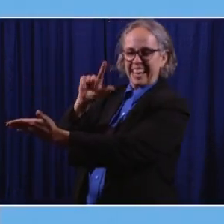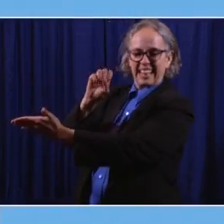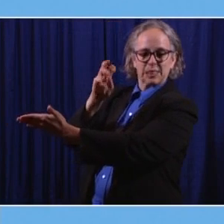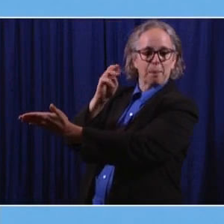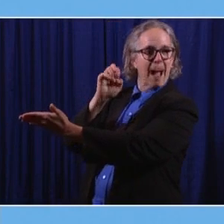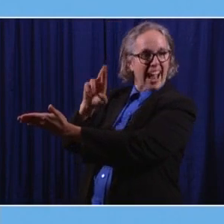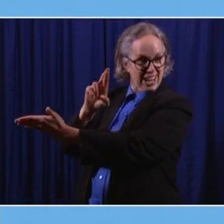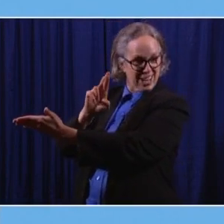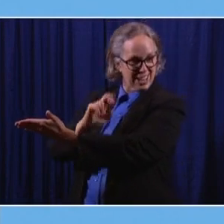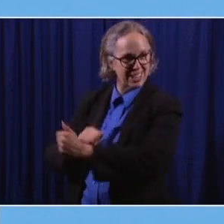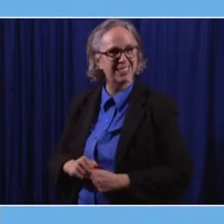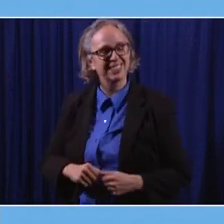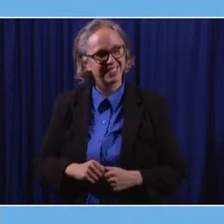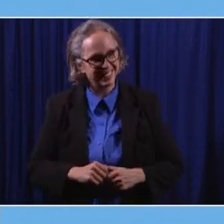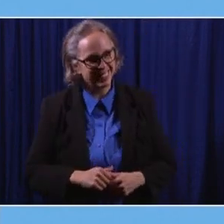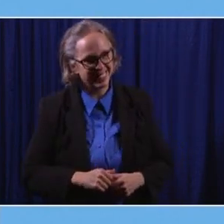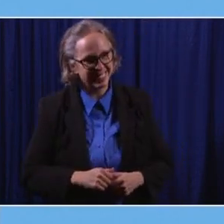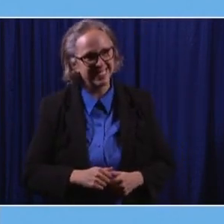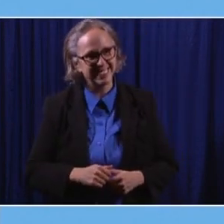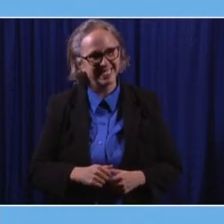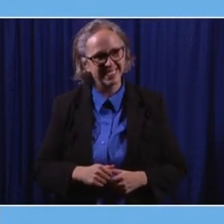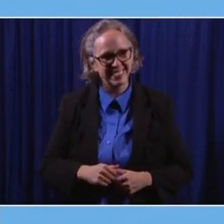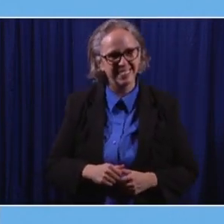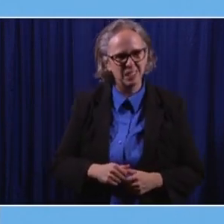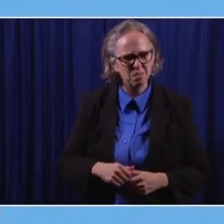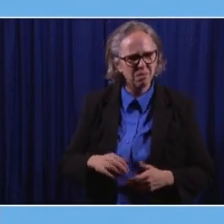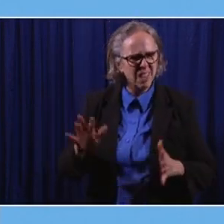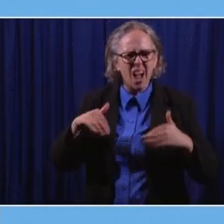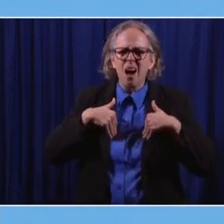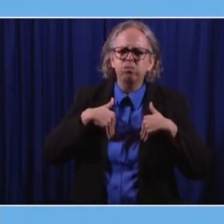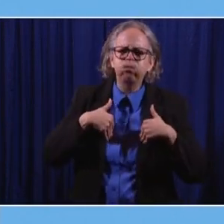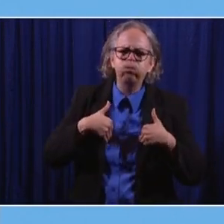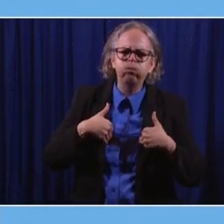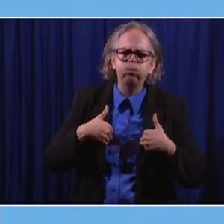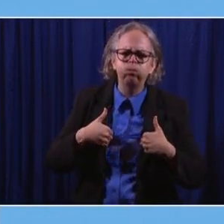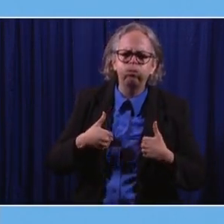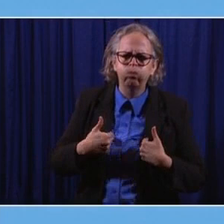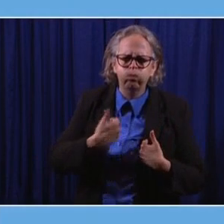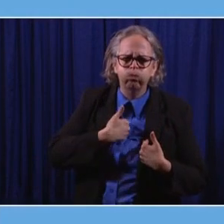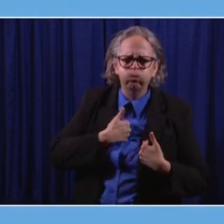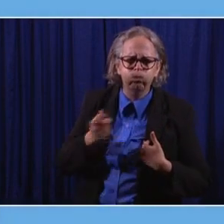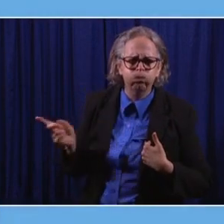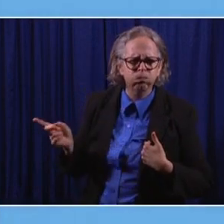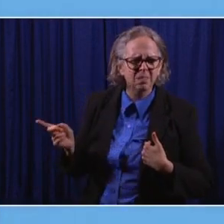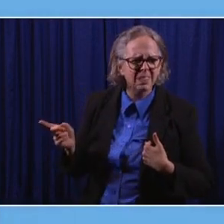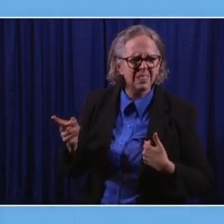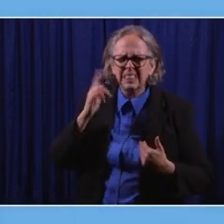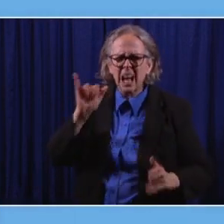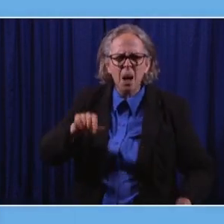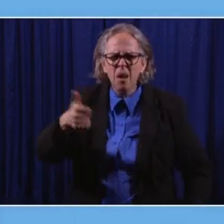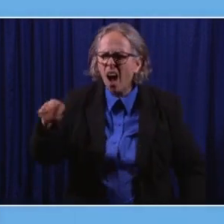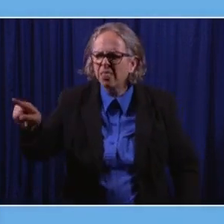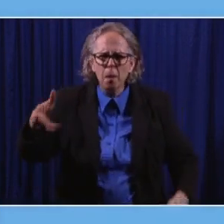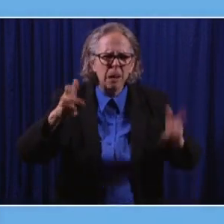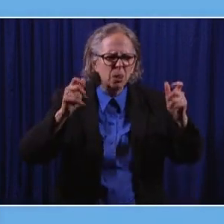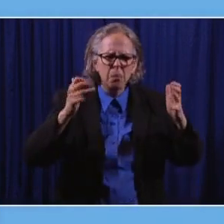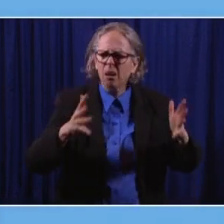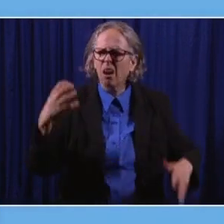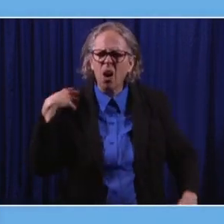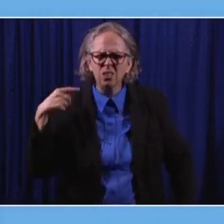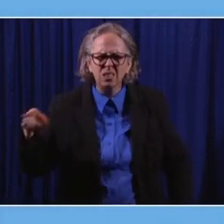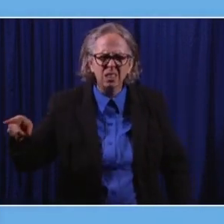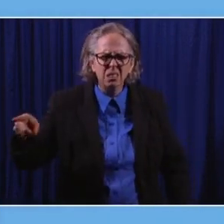video. I was fatigued, just like every other basketball coach in March, but didn't think about getting sick.